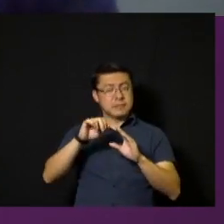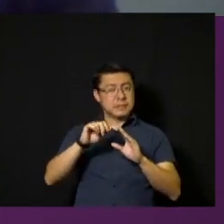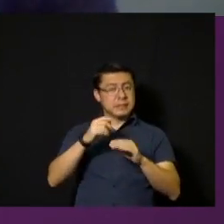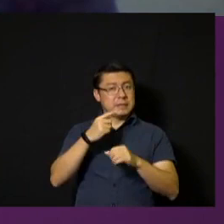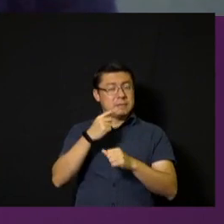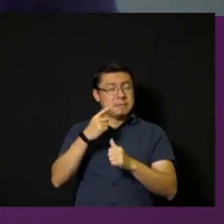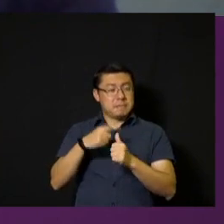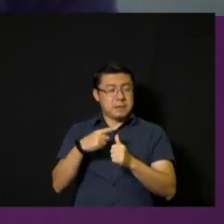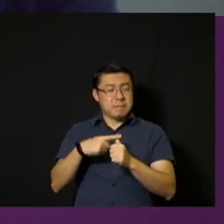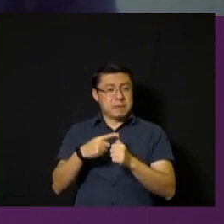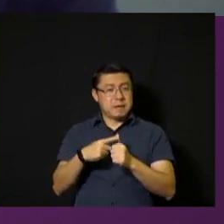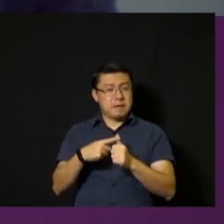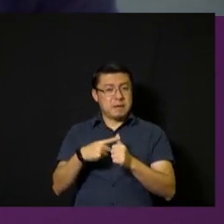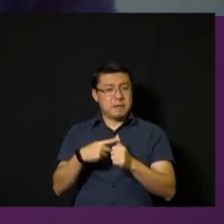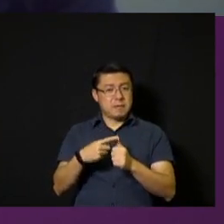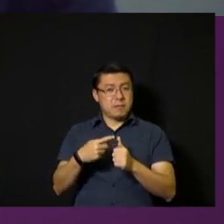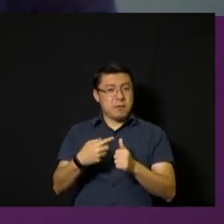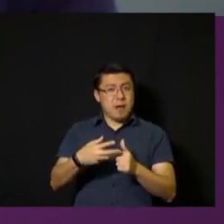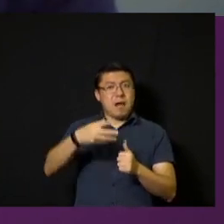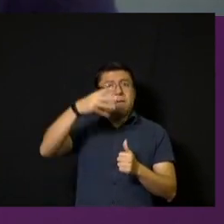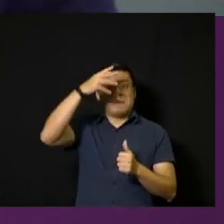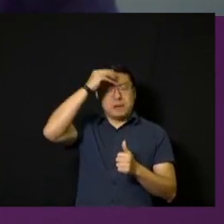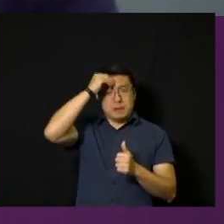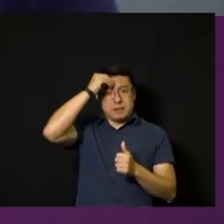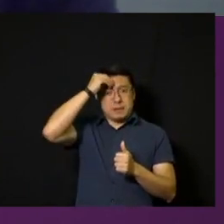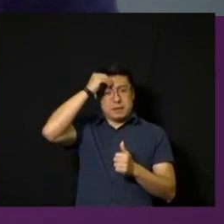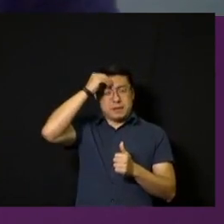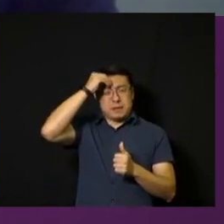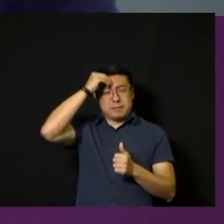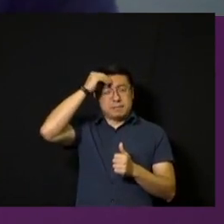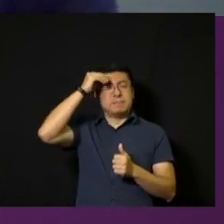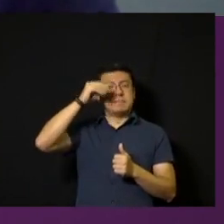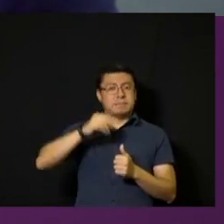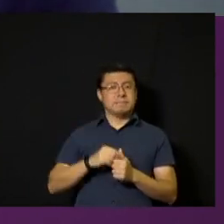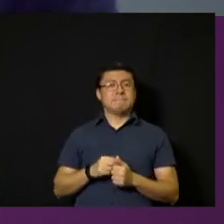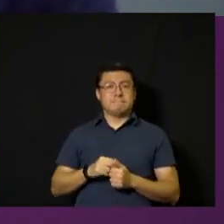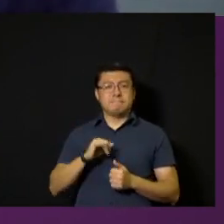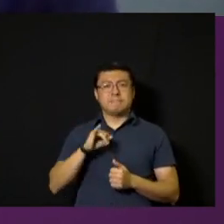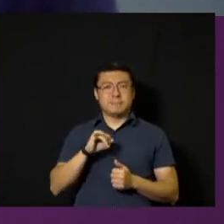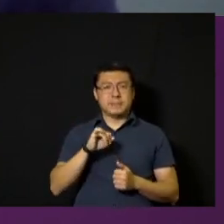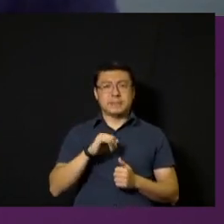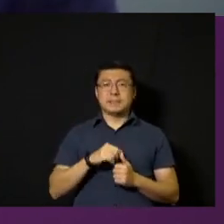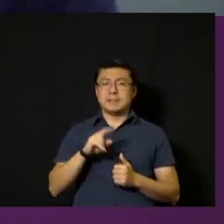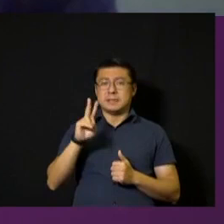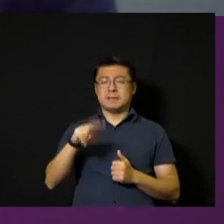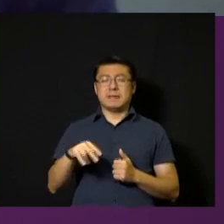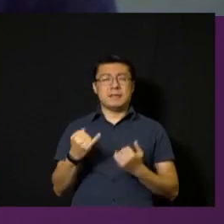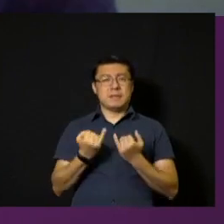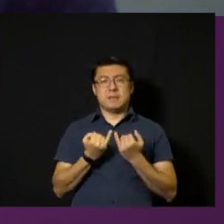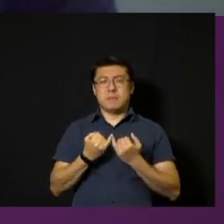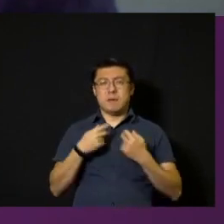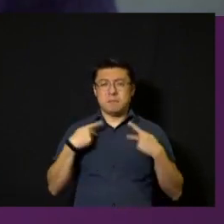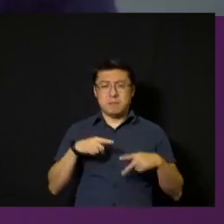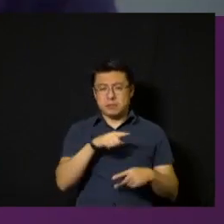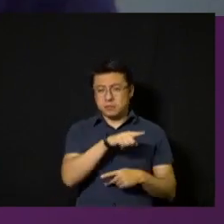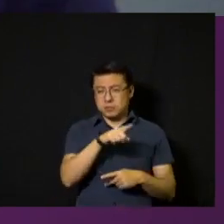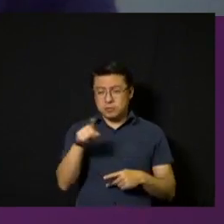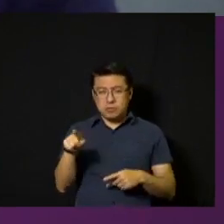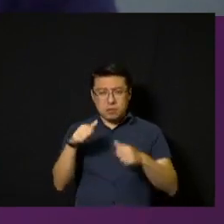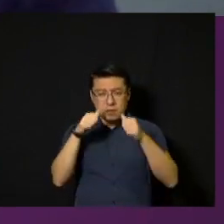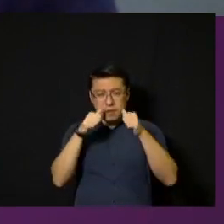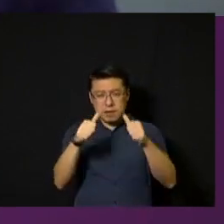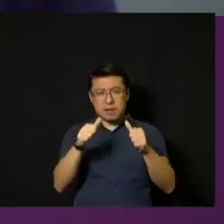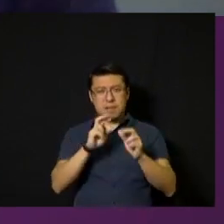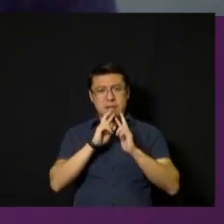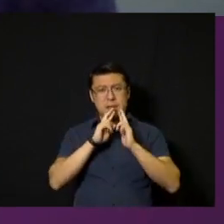been educated to go through a transformation, and also, as Daniel said, we